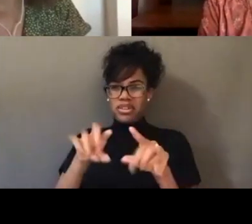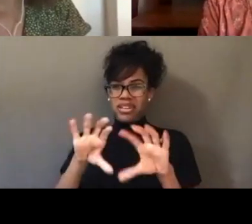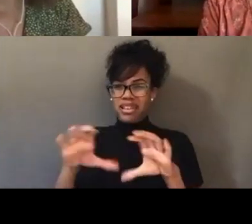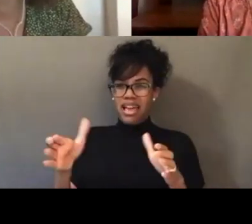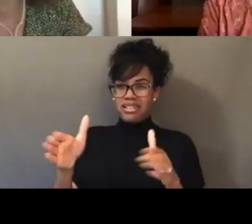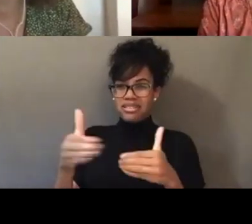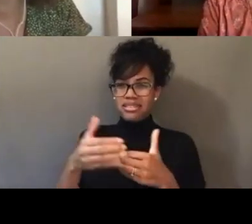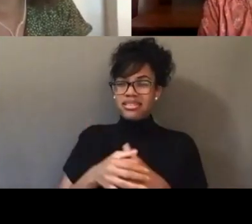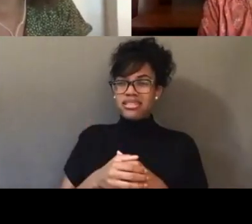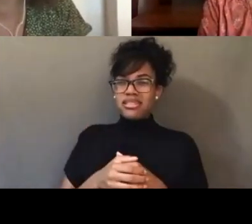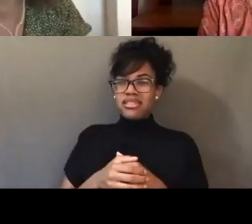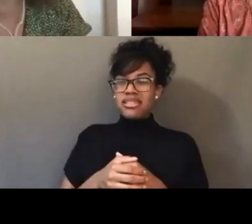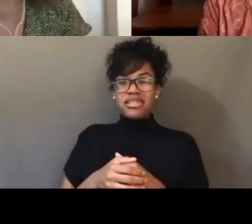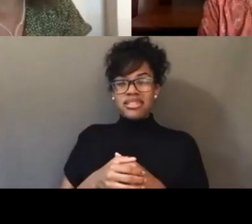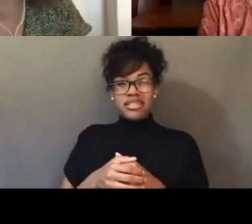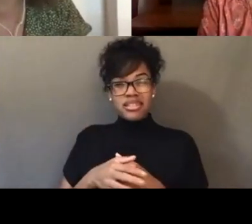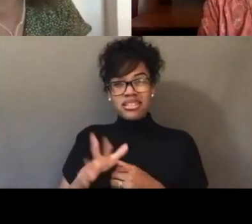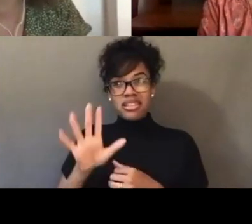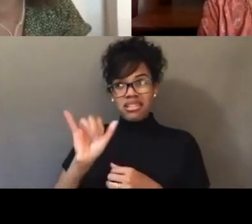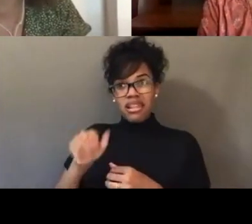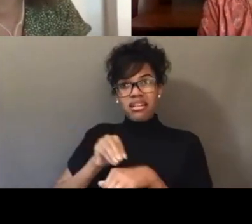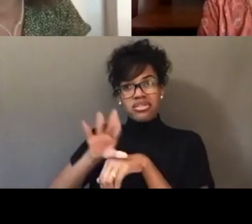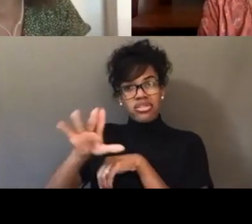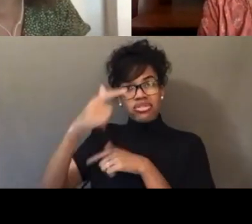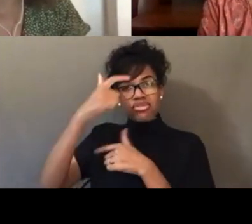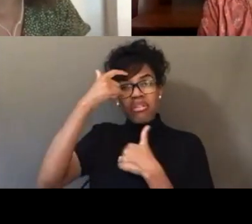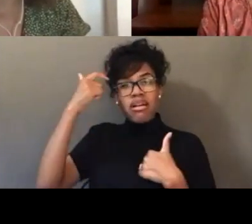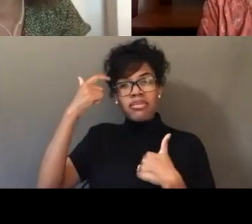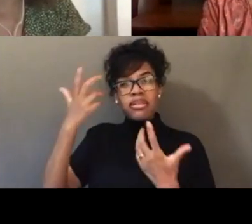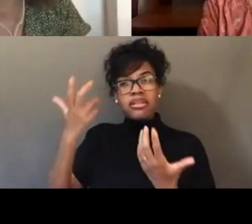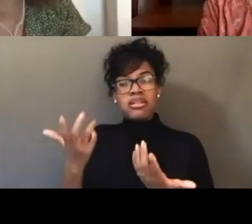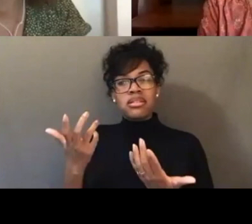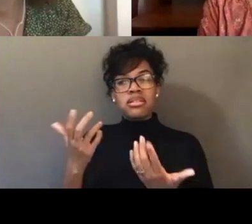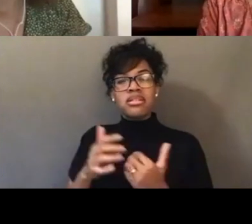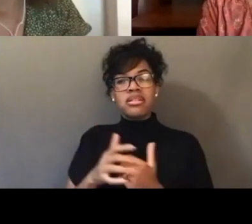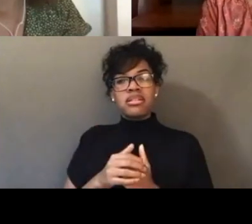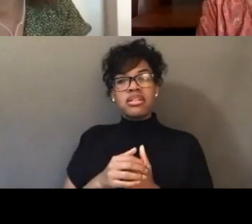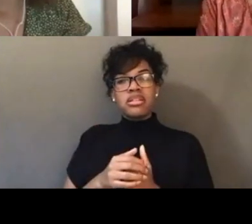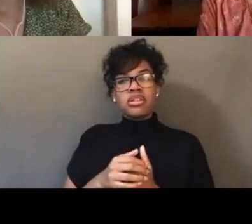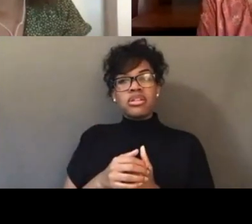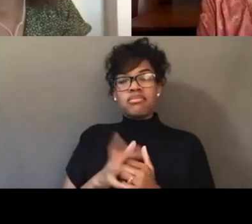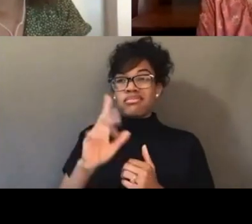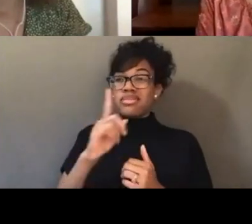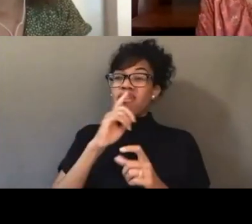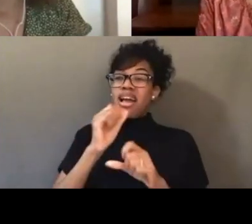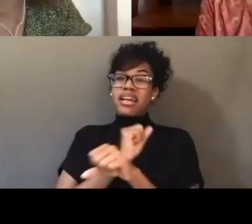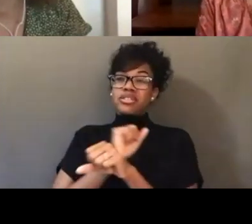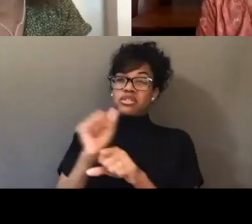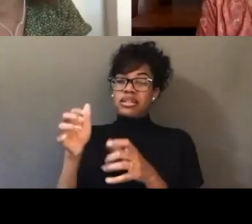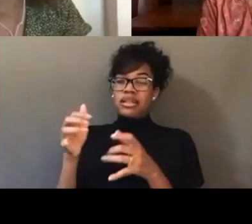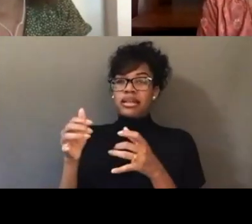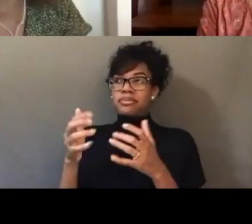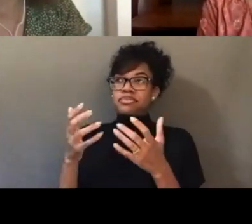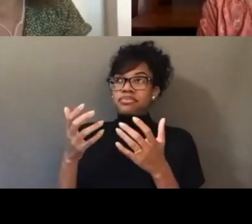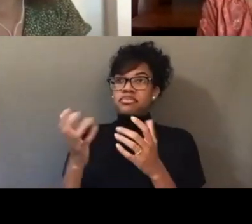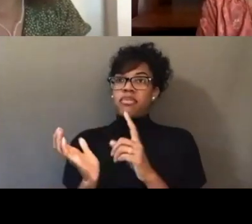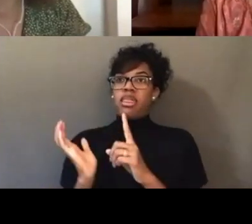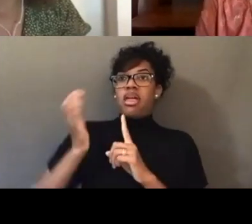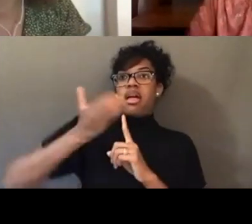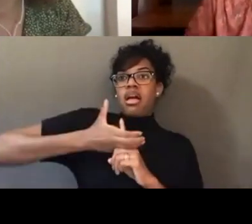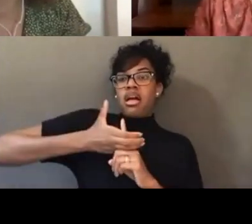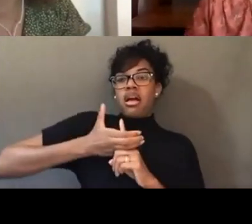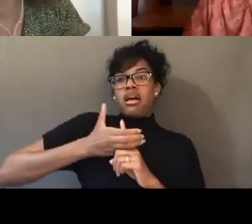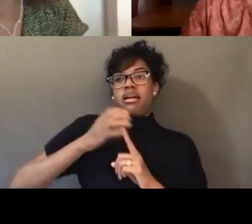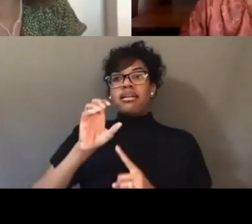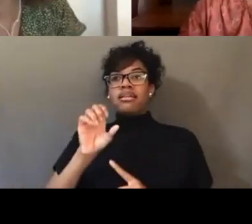ancestors who went through that same thing. To revisit violence upon people is not anti-racist teaching. So I just want to just to offer